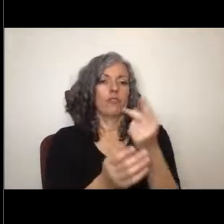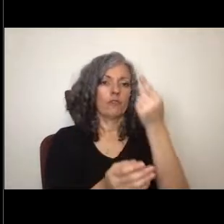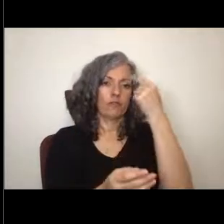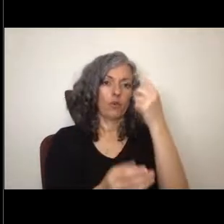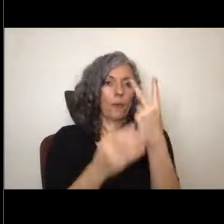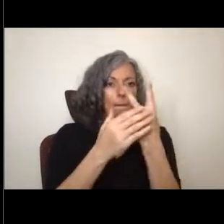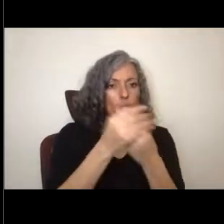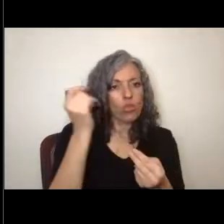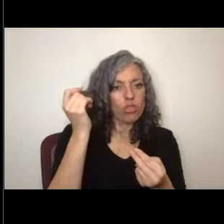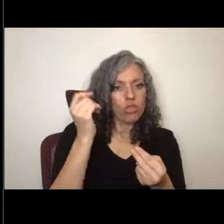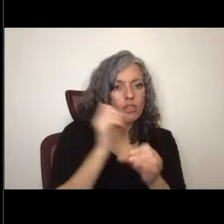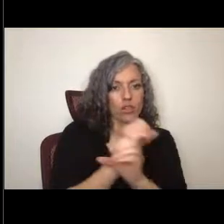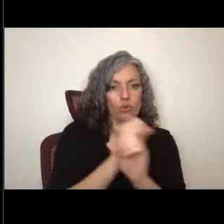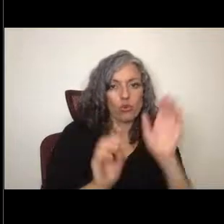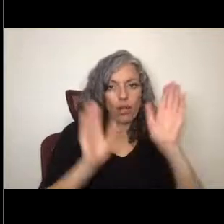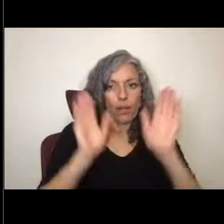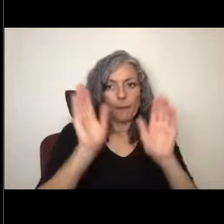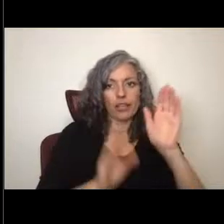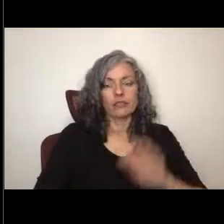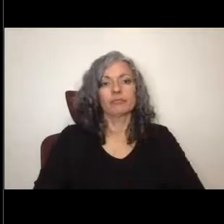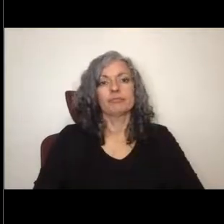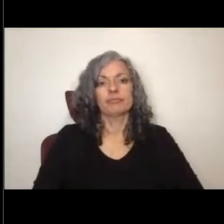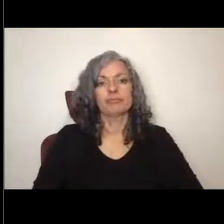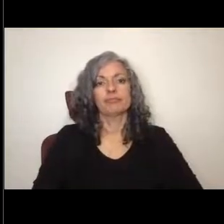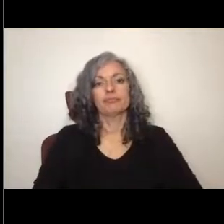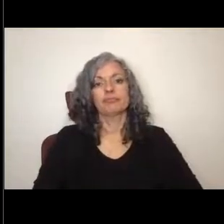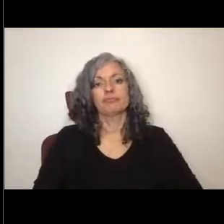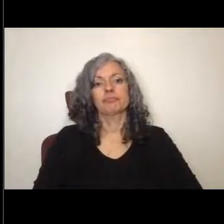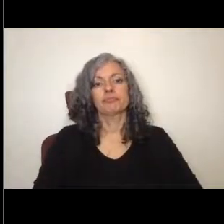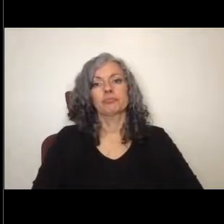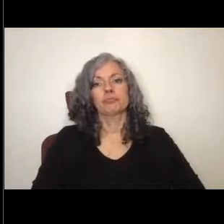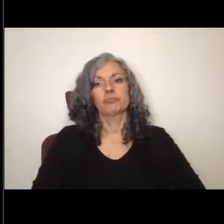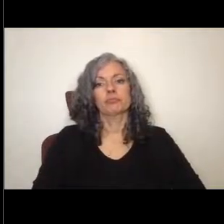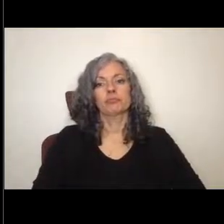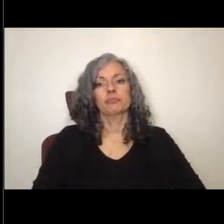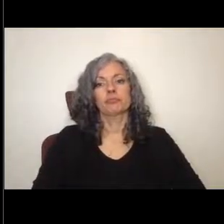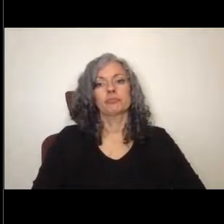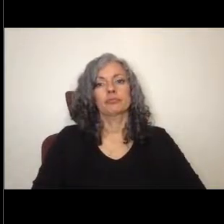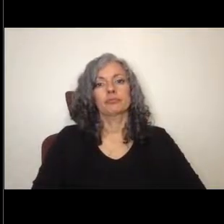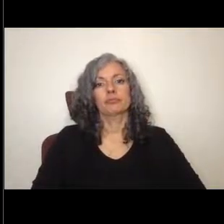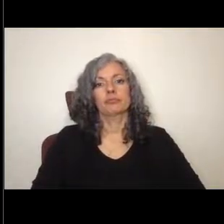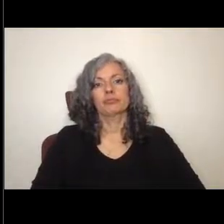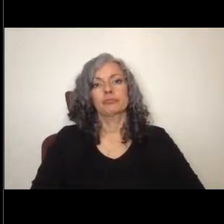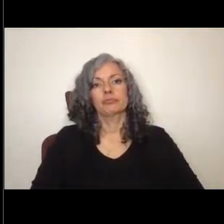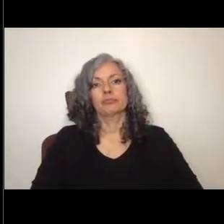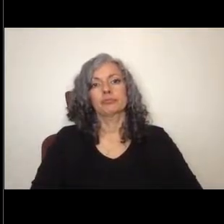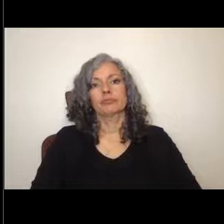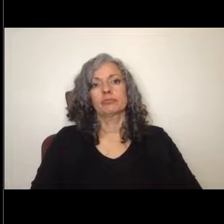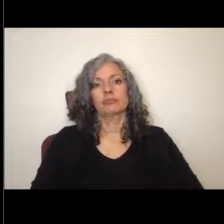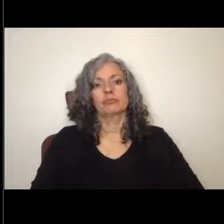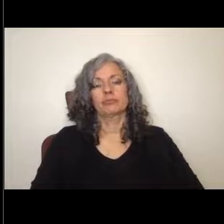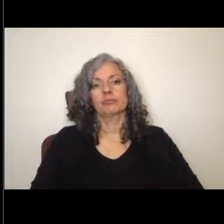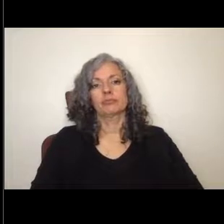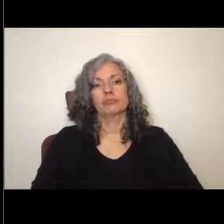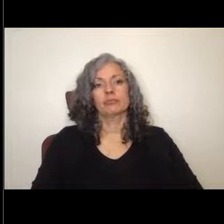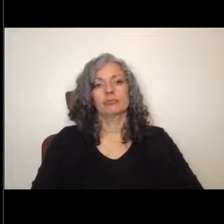comment. So moved. Davis, second. Who else? Who seconded? Davis moved, 2